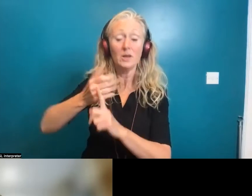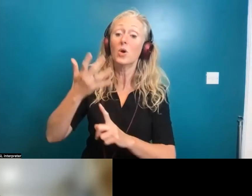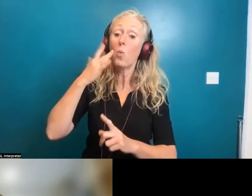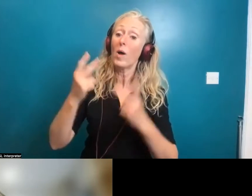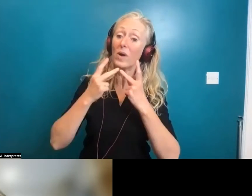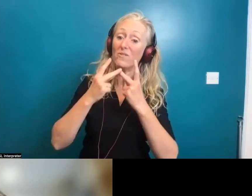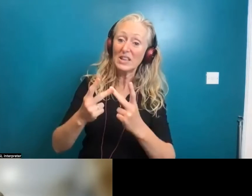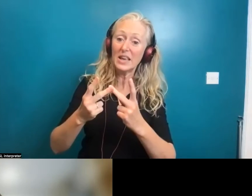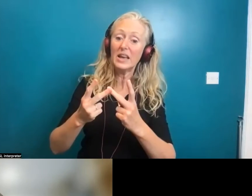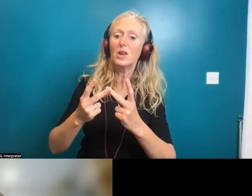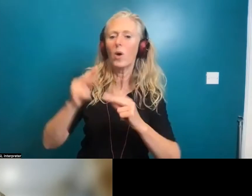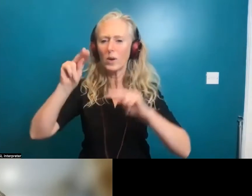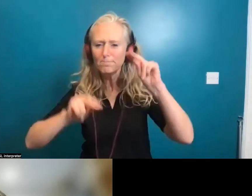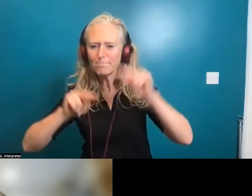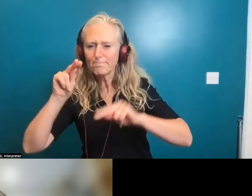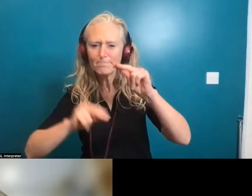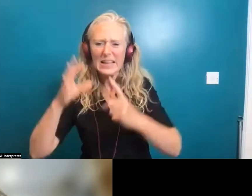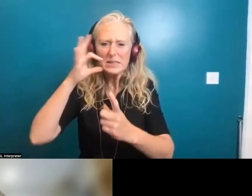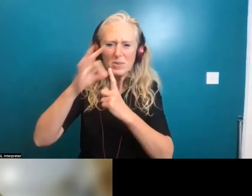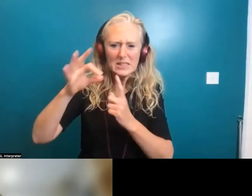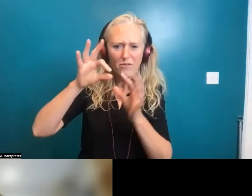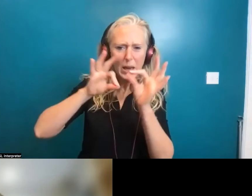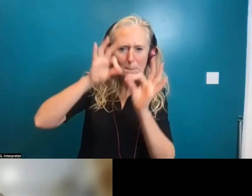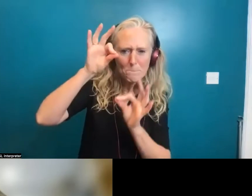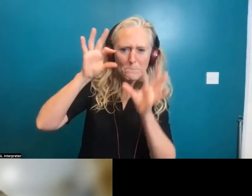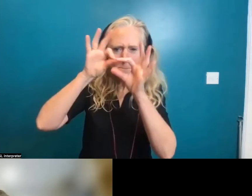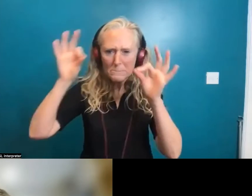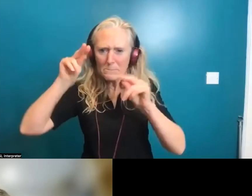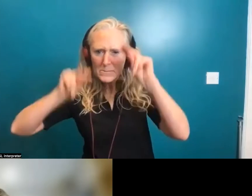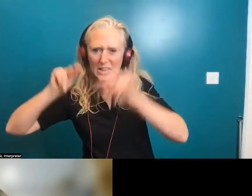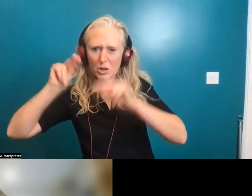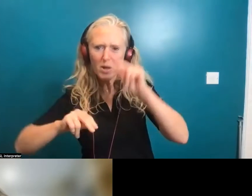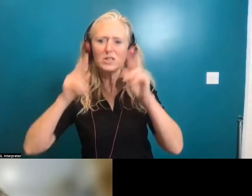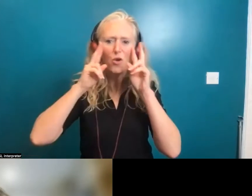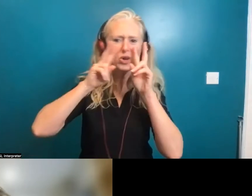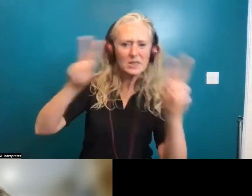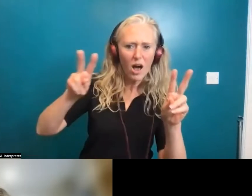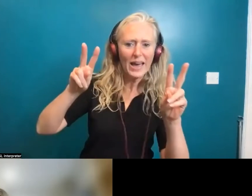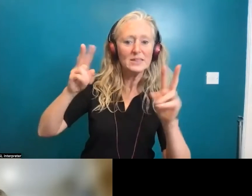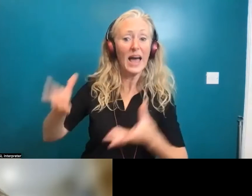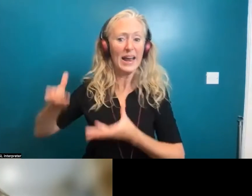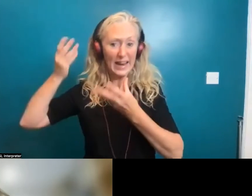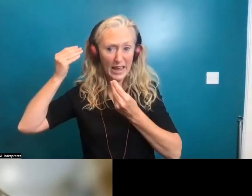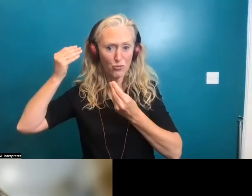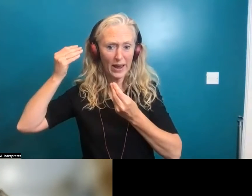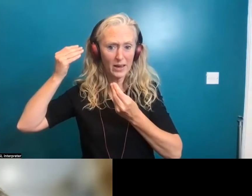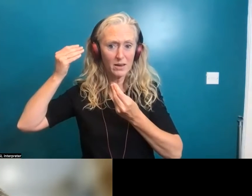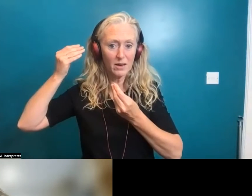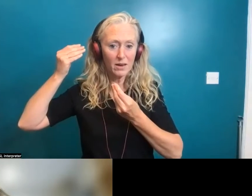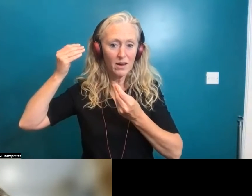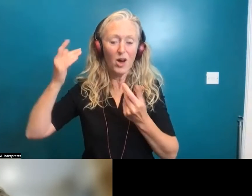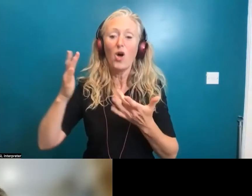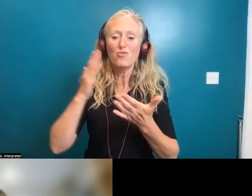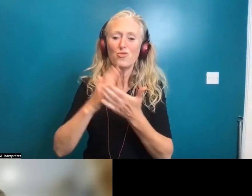to evaluate what's happening with the sight and the hearing in quite a lot more detail than you might need to do just to look after you as an individual